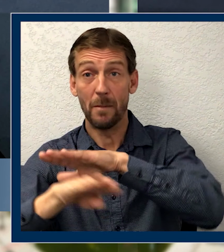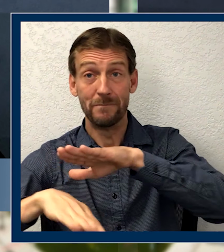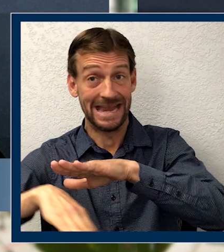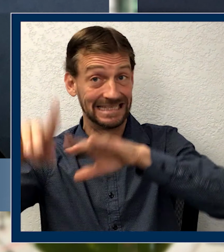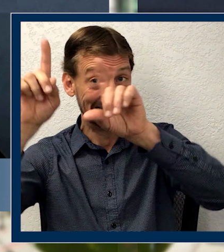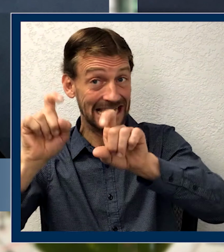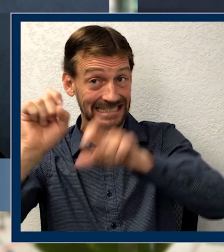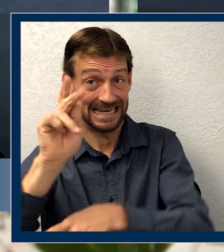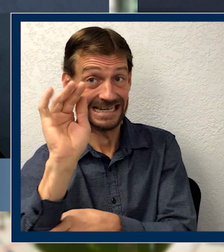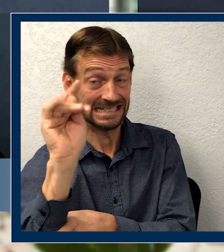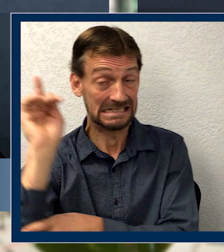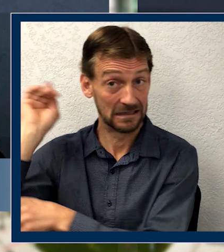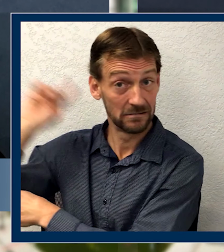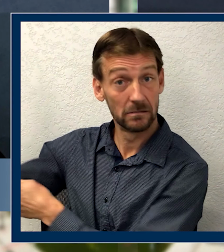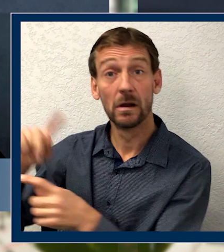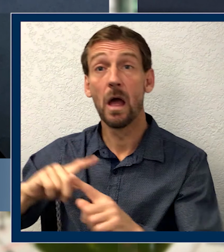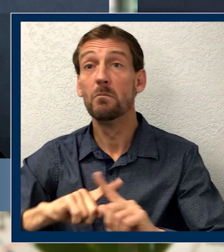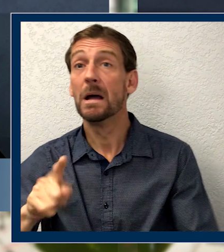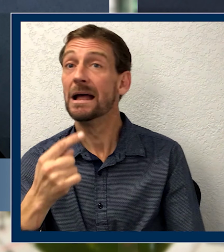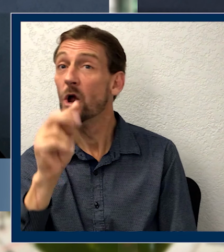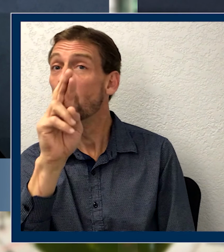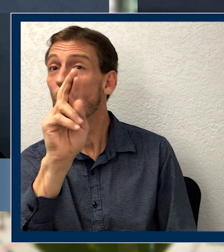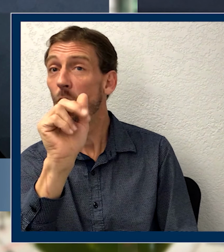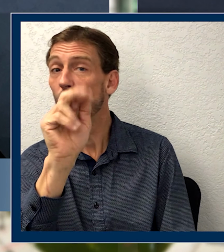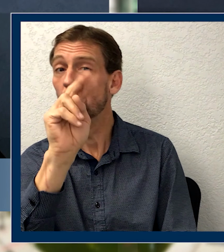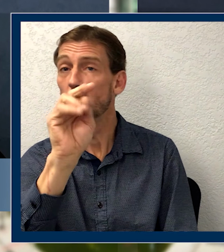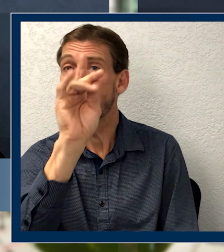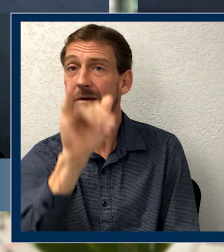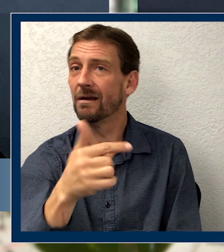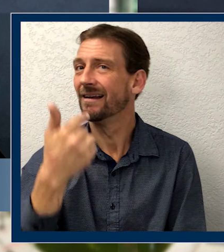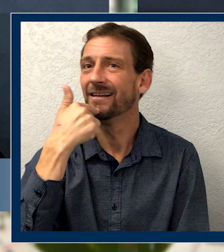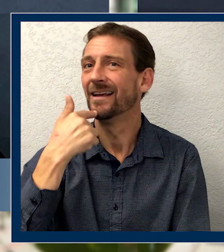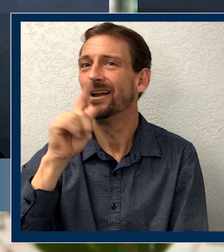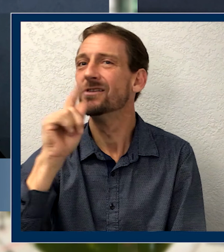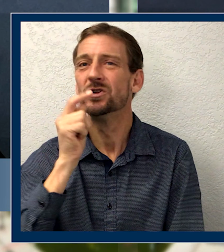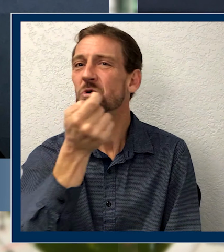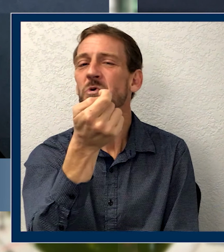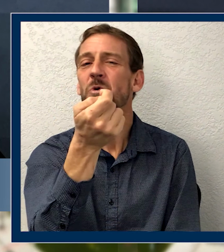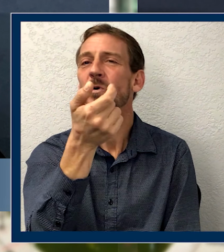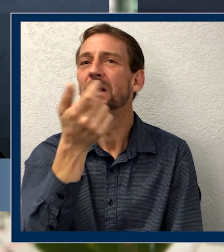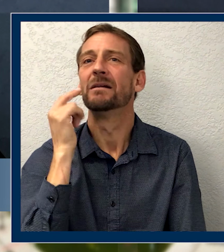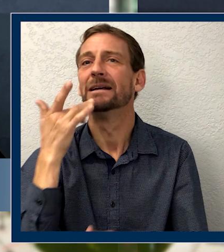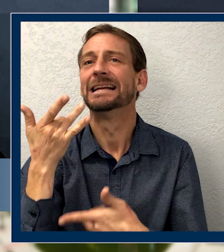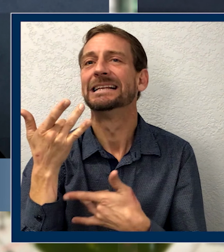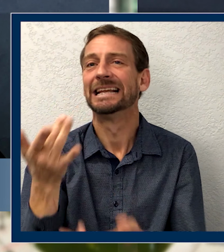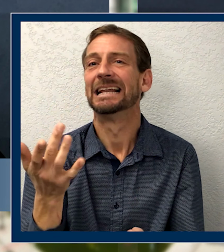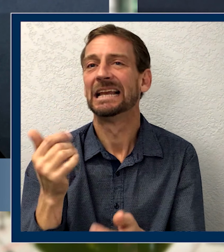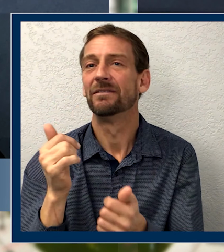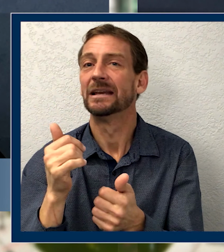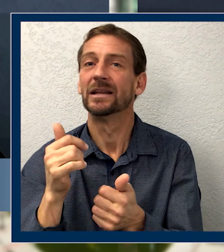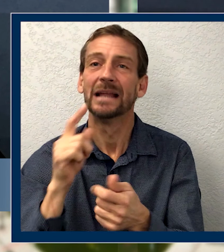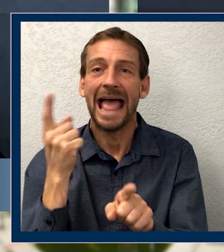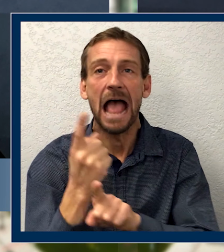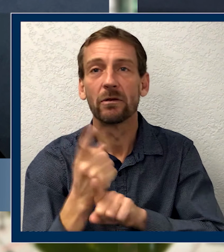and many of the scientists, that there's really only a minuscule difference in sensitivity and accuracy